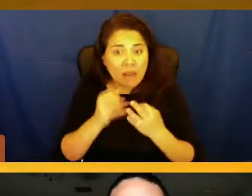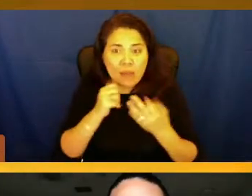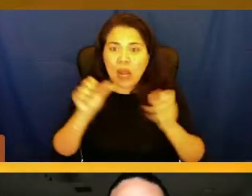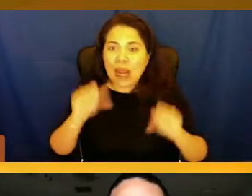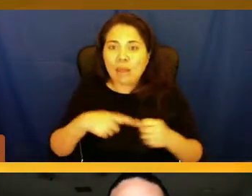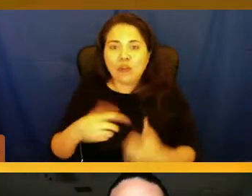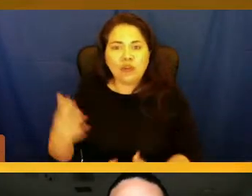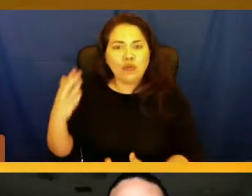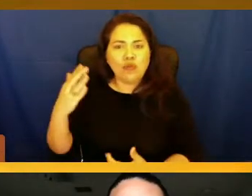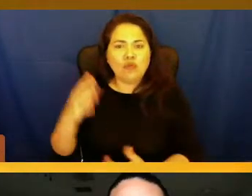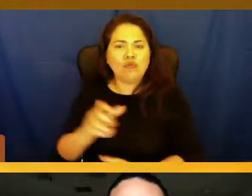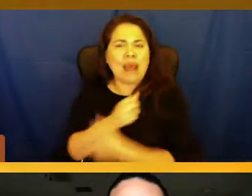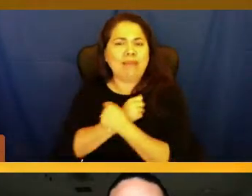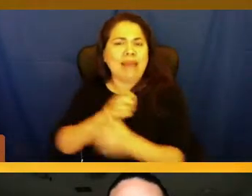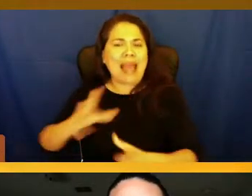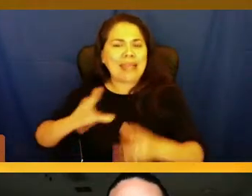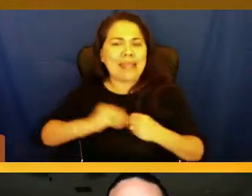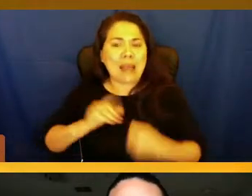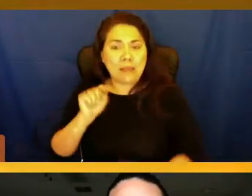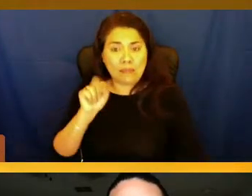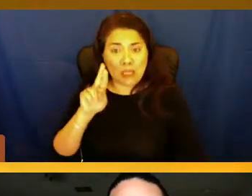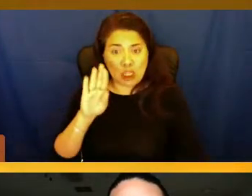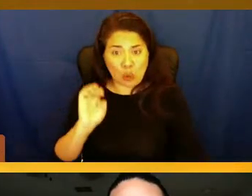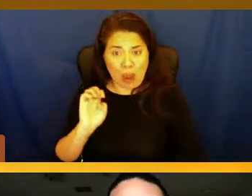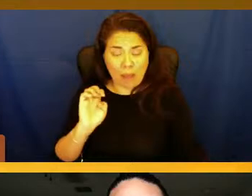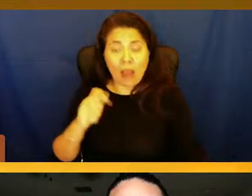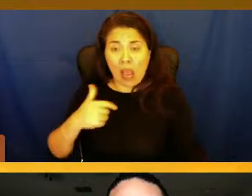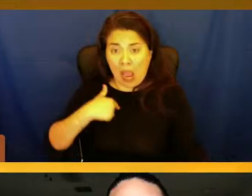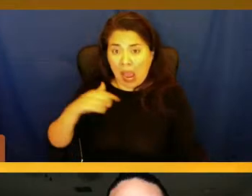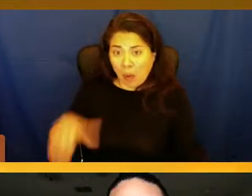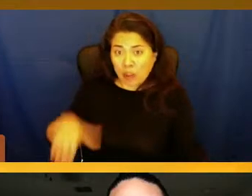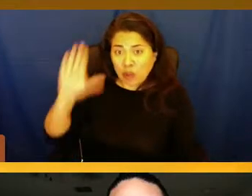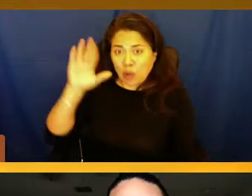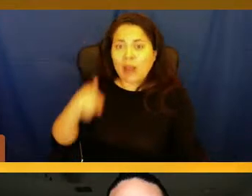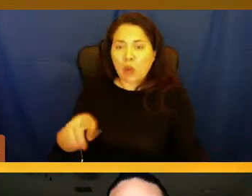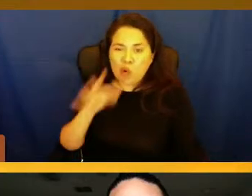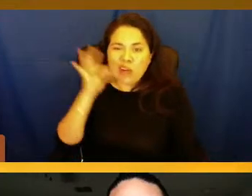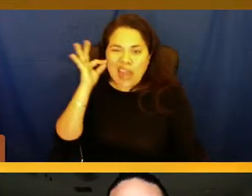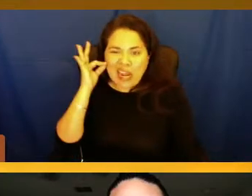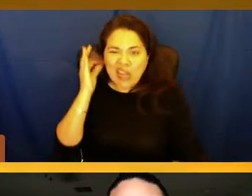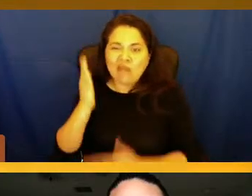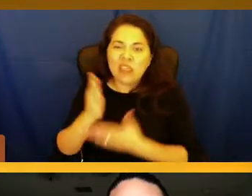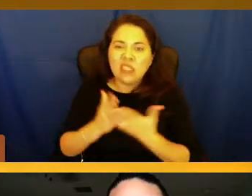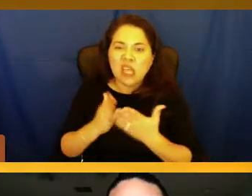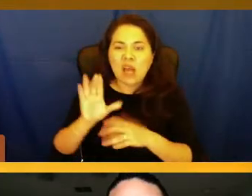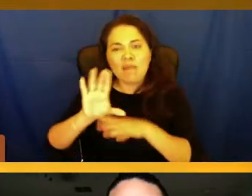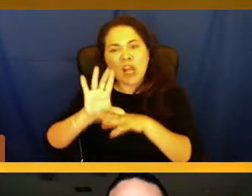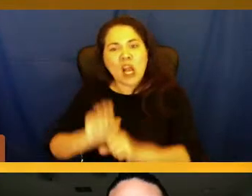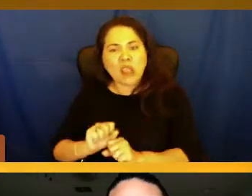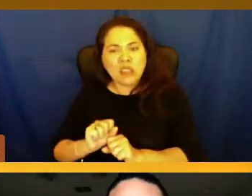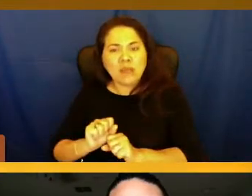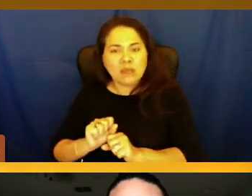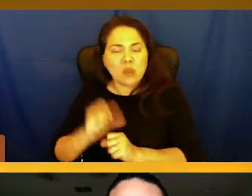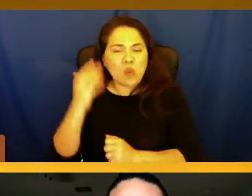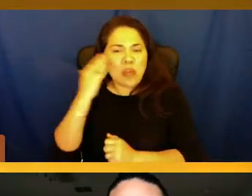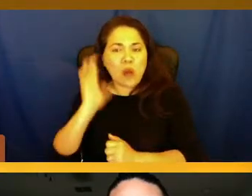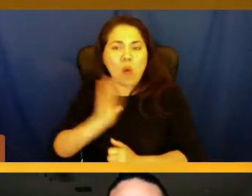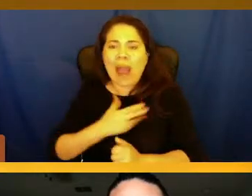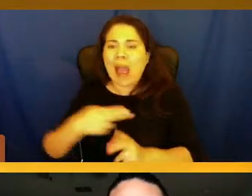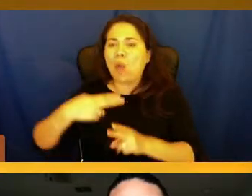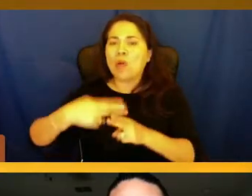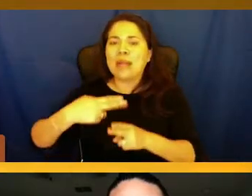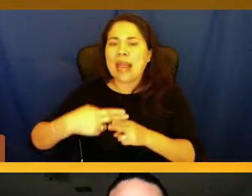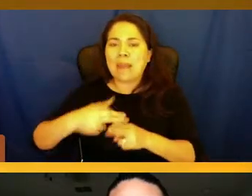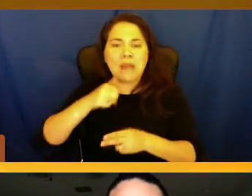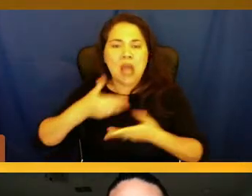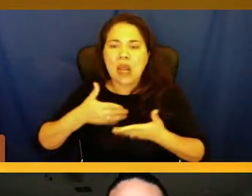tribe. We were just told, I was told growing up that we are Native. We had some of these customs that we grew up with, but our name was not